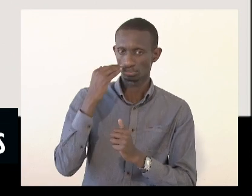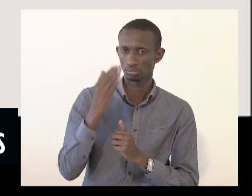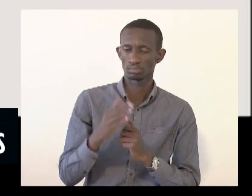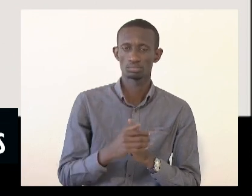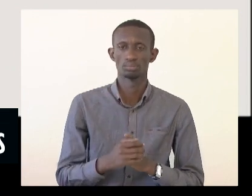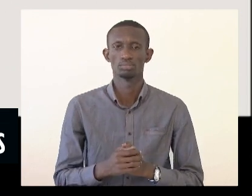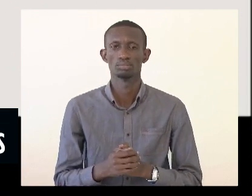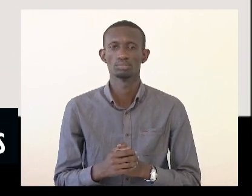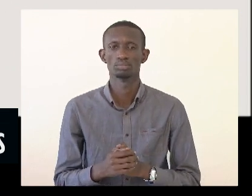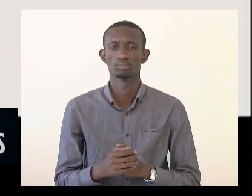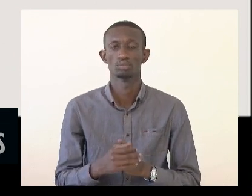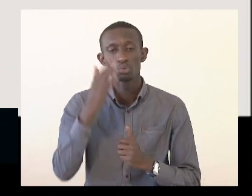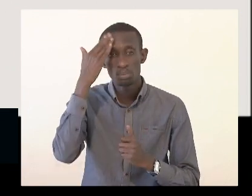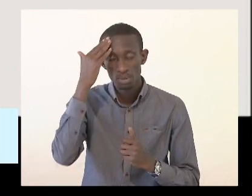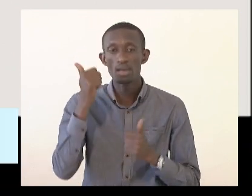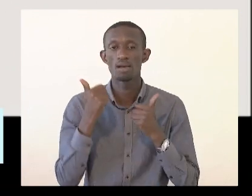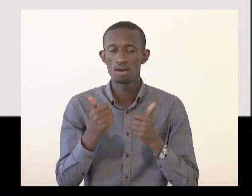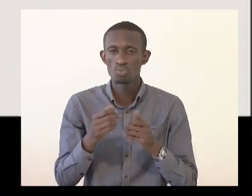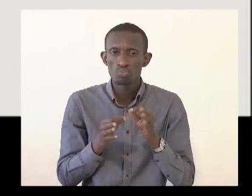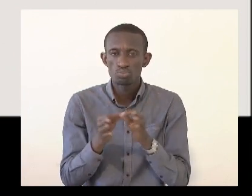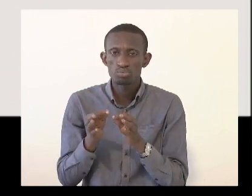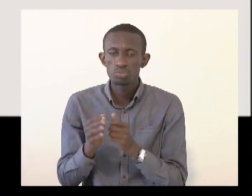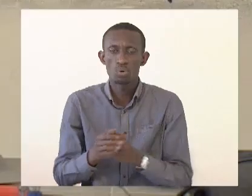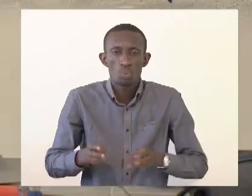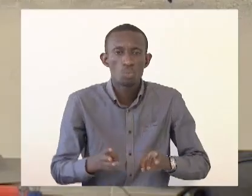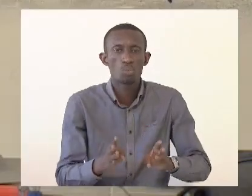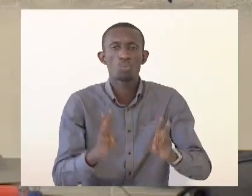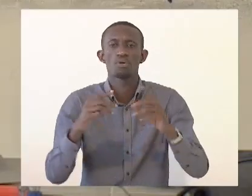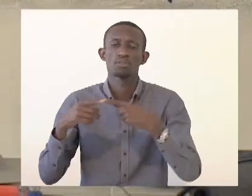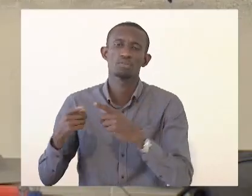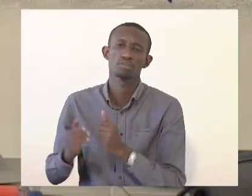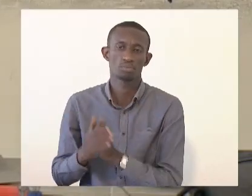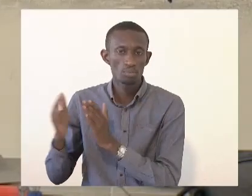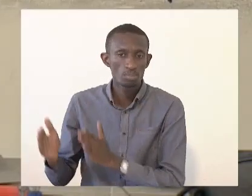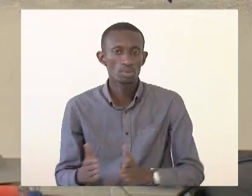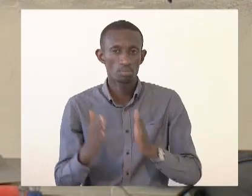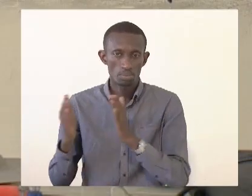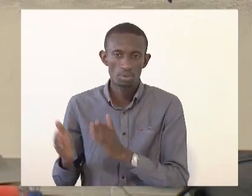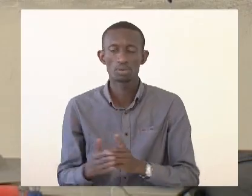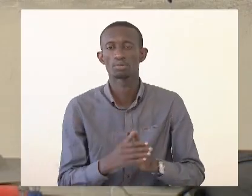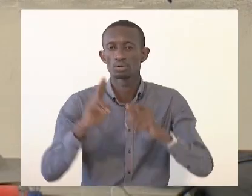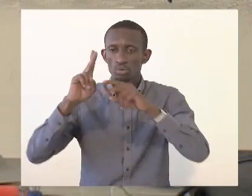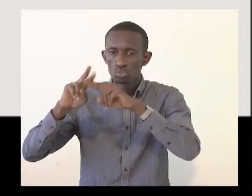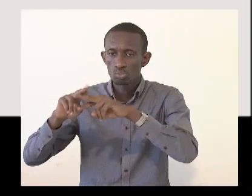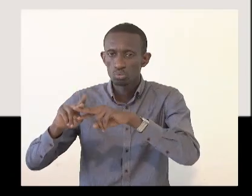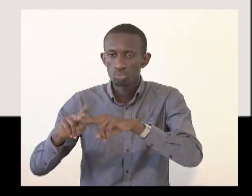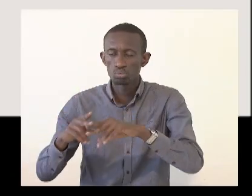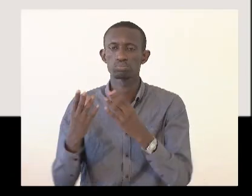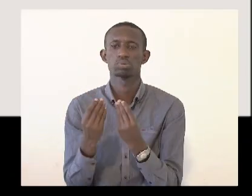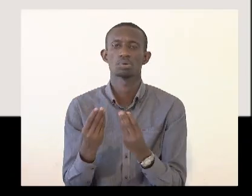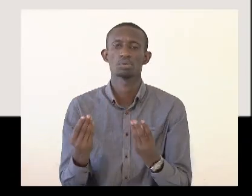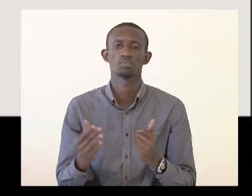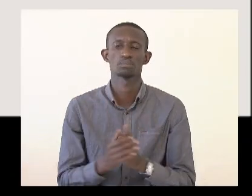to describe different methods used to prepare insoluble salts, write and